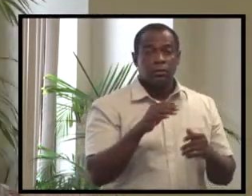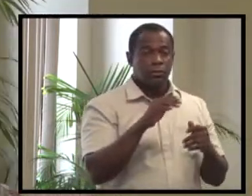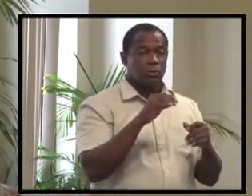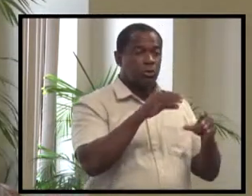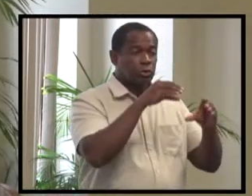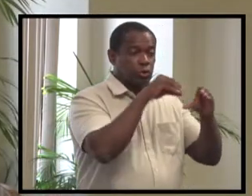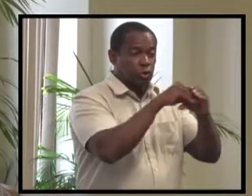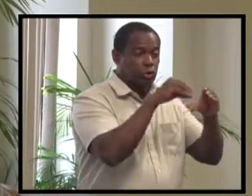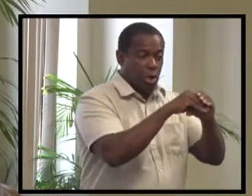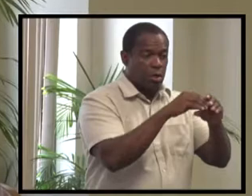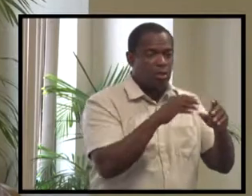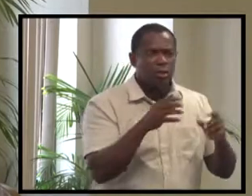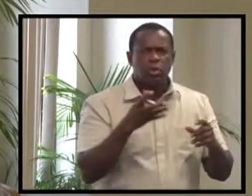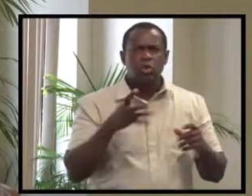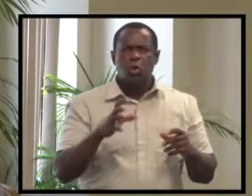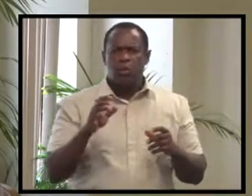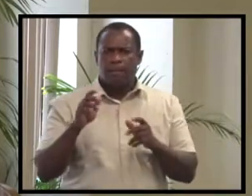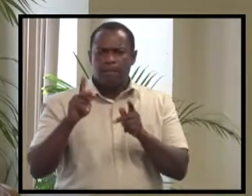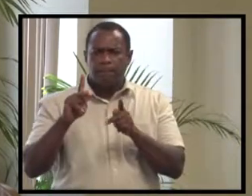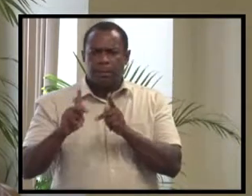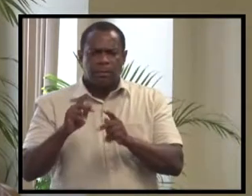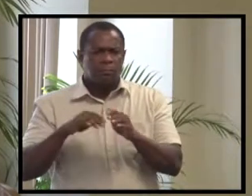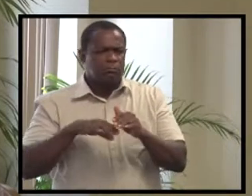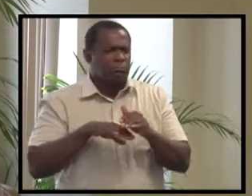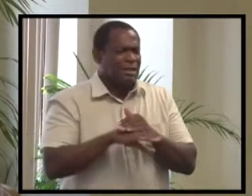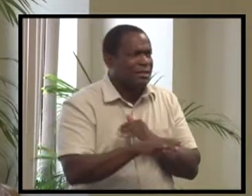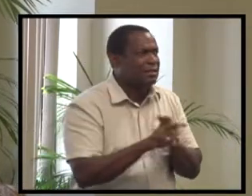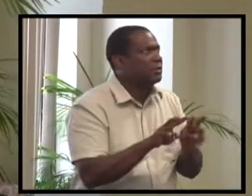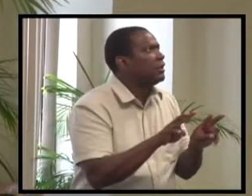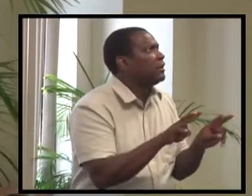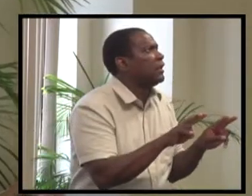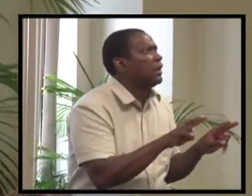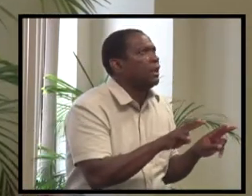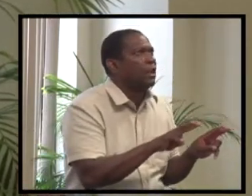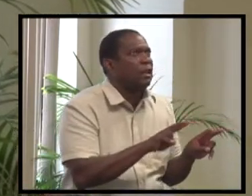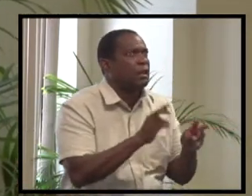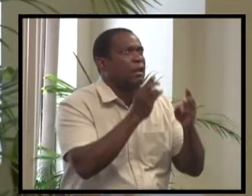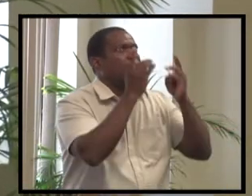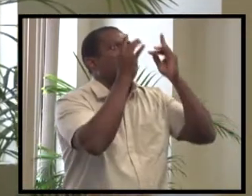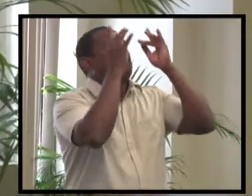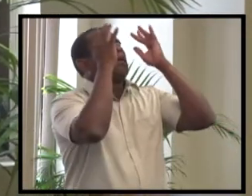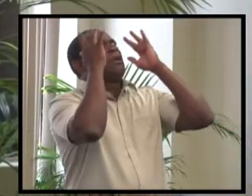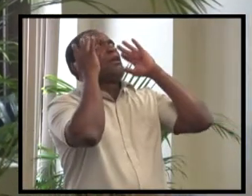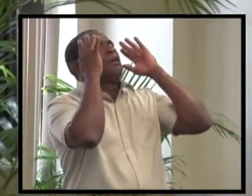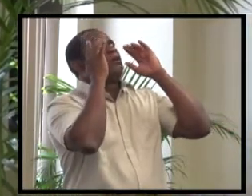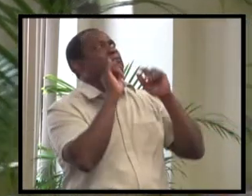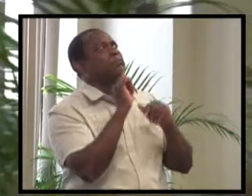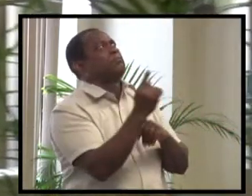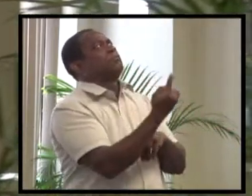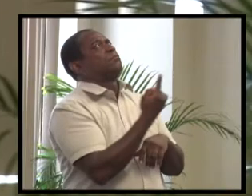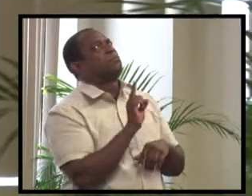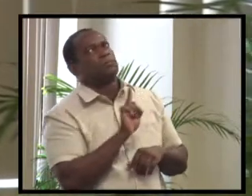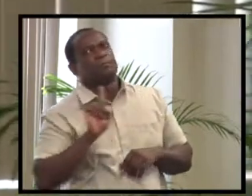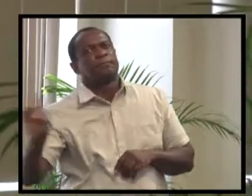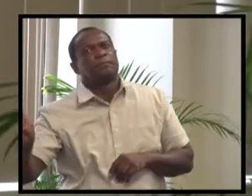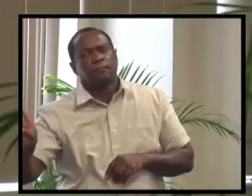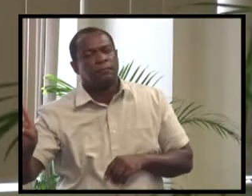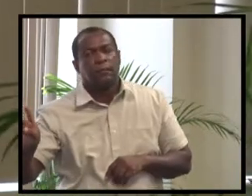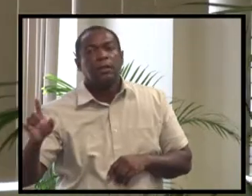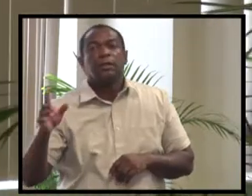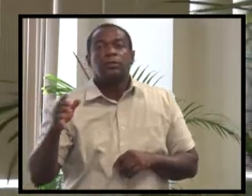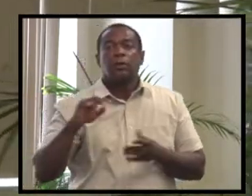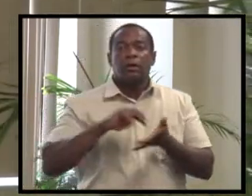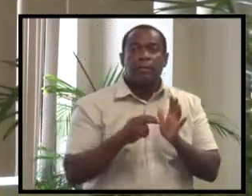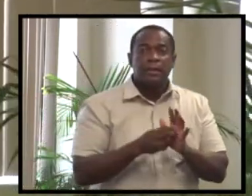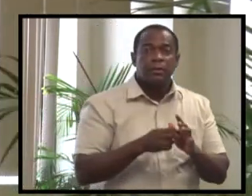just going in the store, being overwhelmed, and doing what I call the 360 walkout. So you just kind of walk halfway in, there's just too